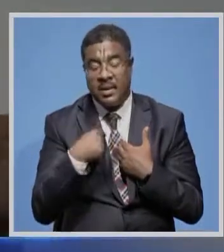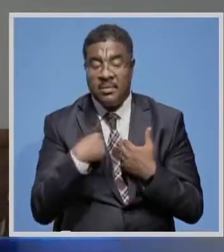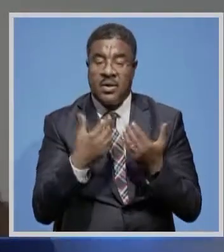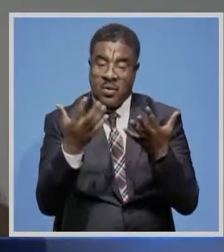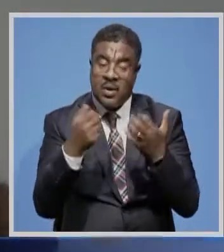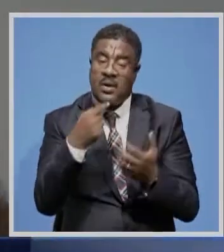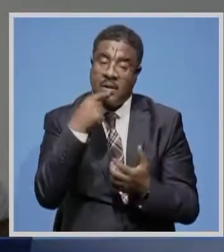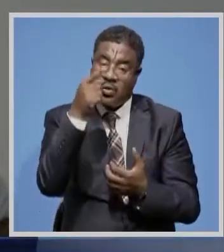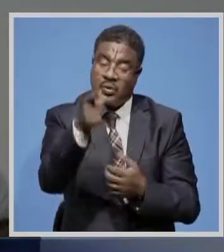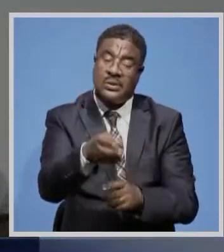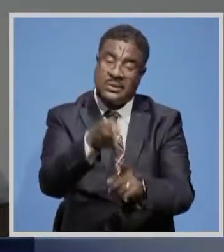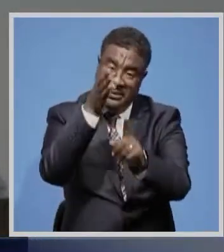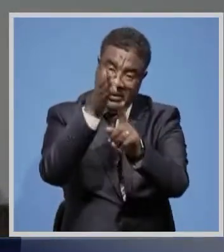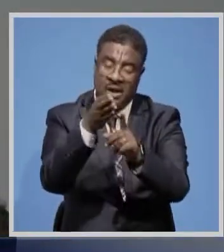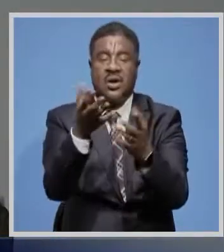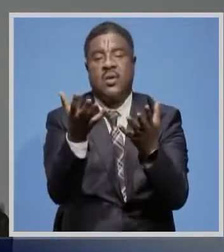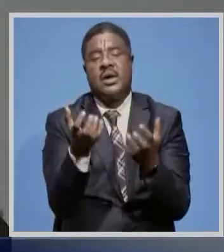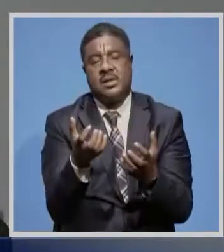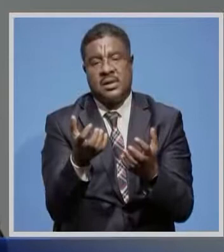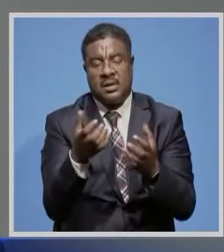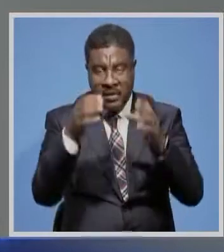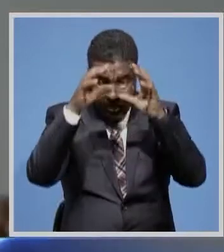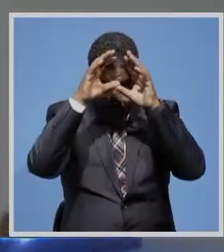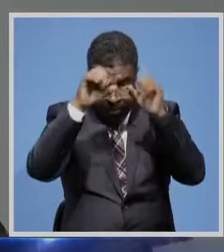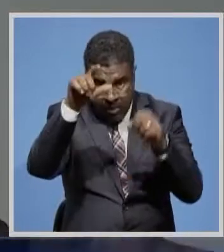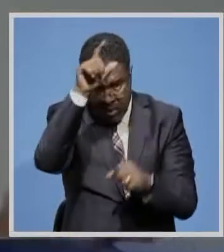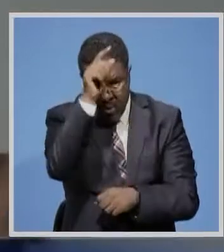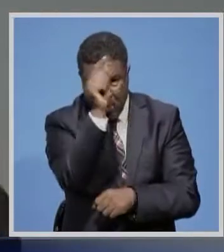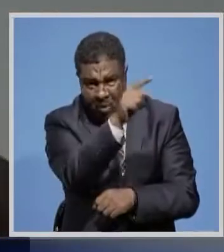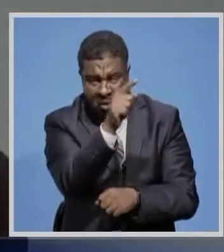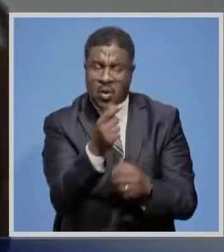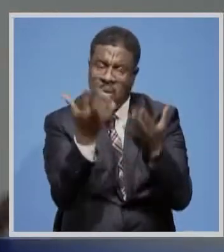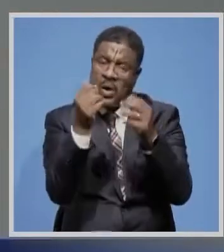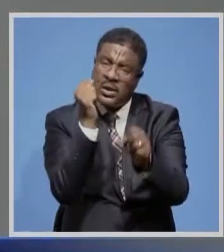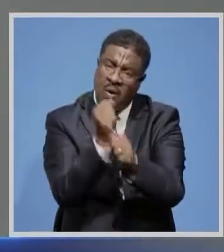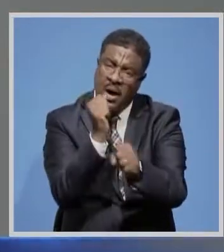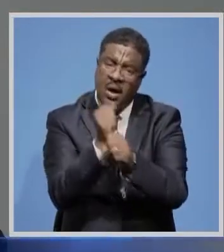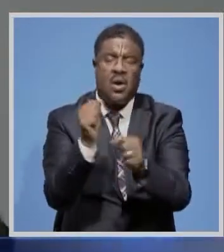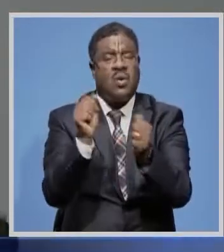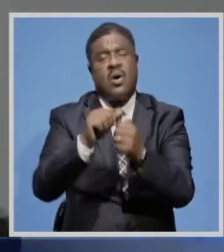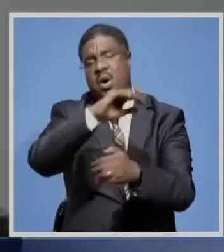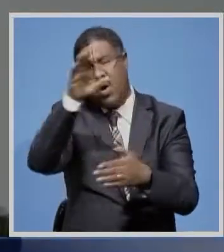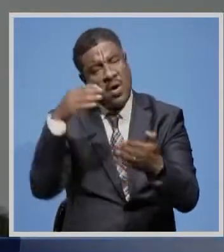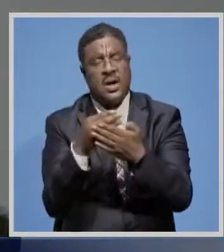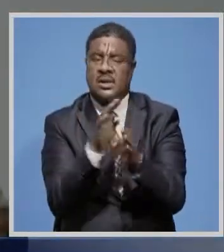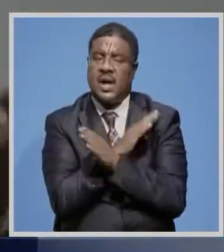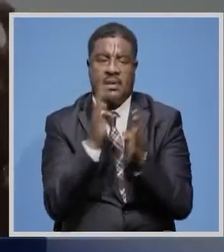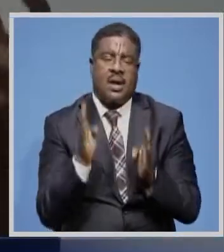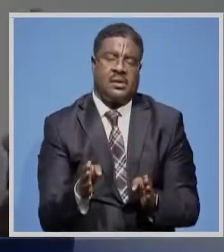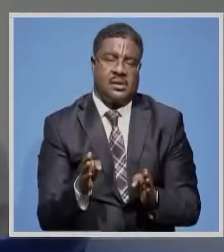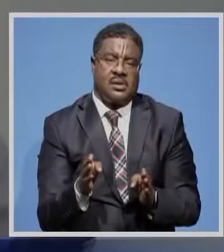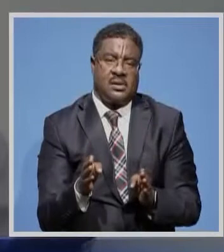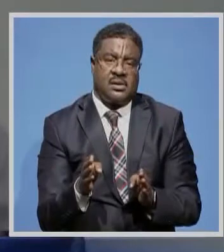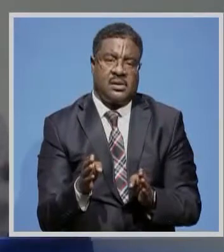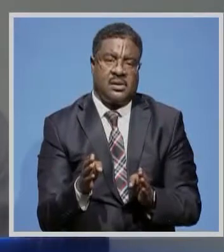want to tell you straight that President EDGAR LUNGU wants to work with every Zambian. Yeah. The way